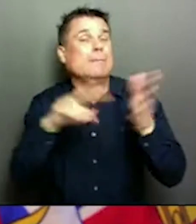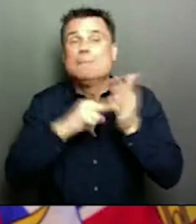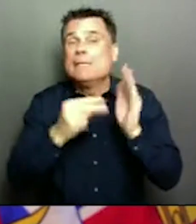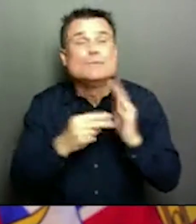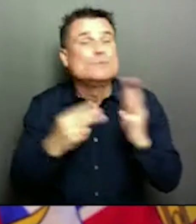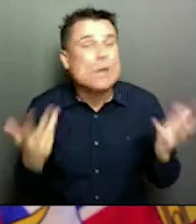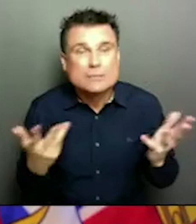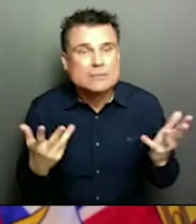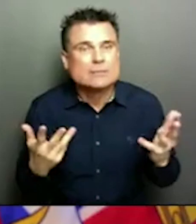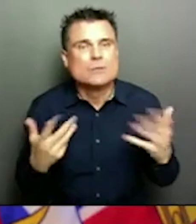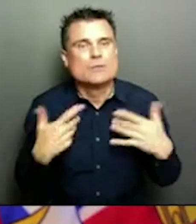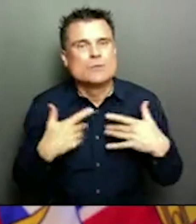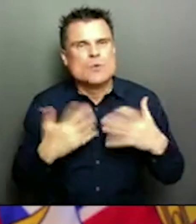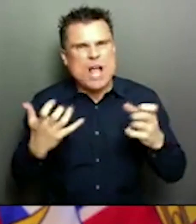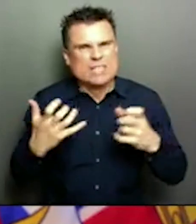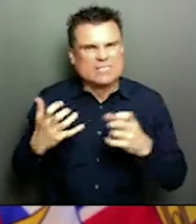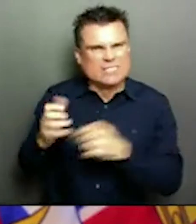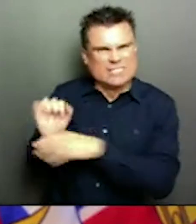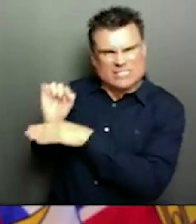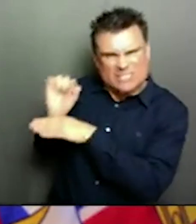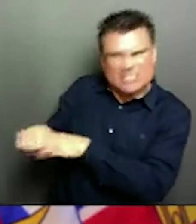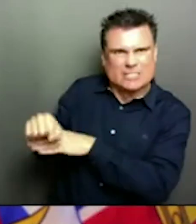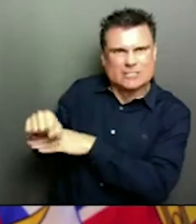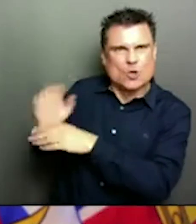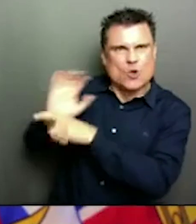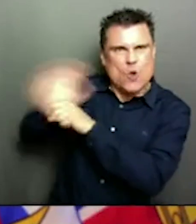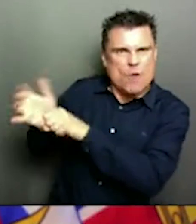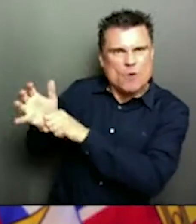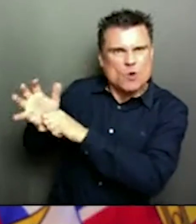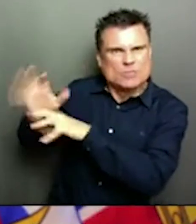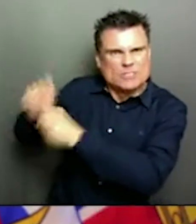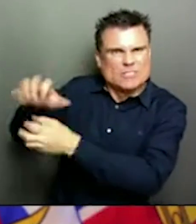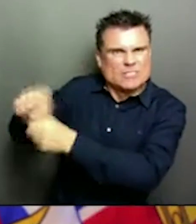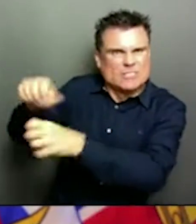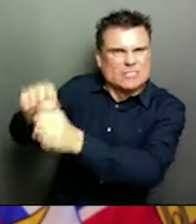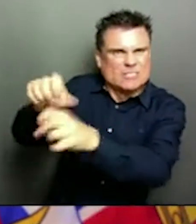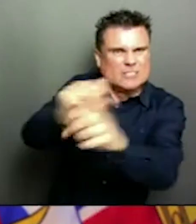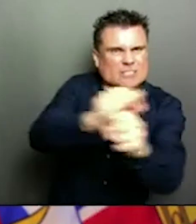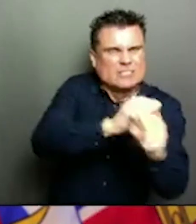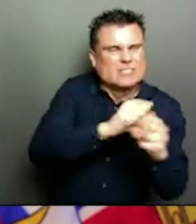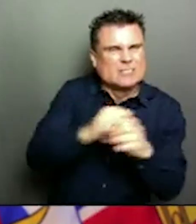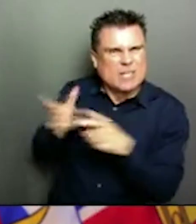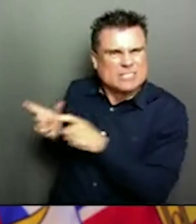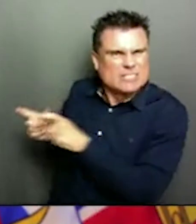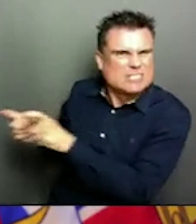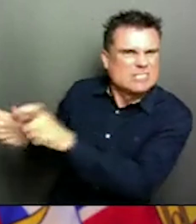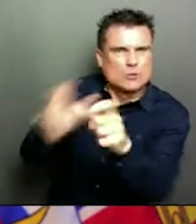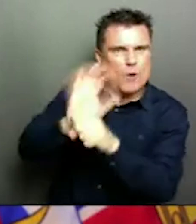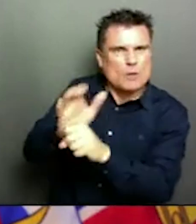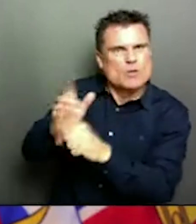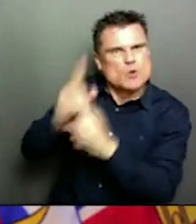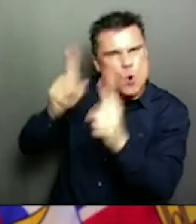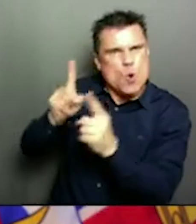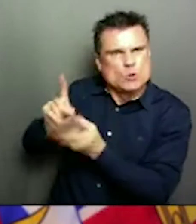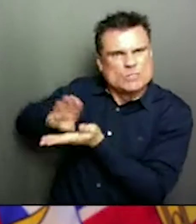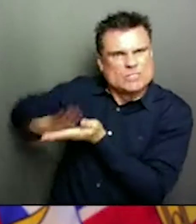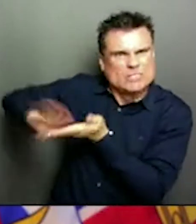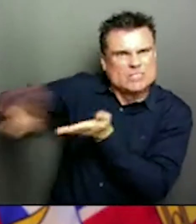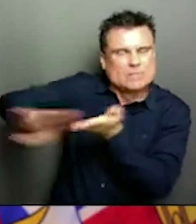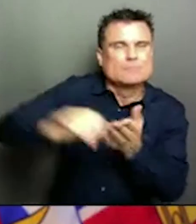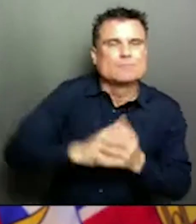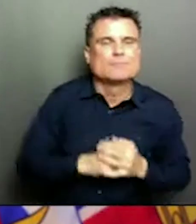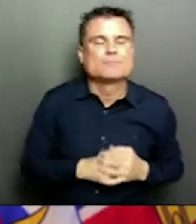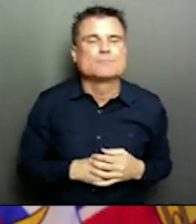Festival of Lights, starts today at sunset. Let's stay apart, not because we don't care for each